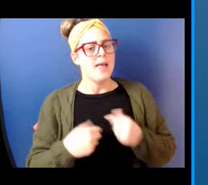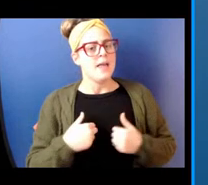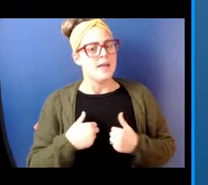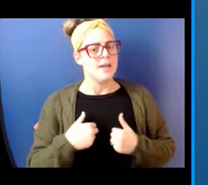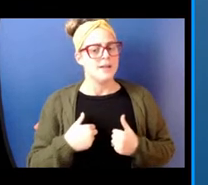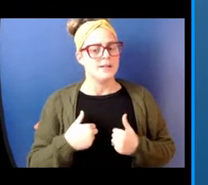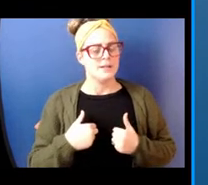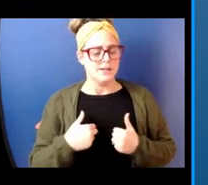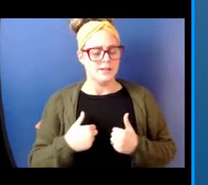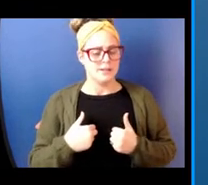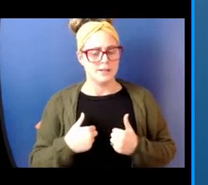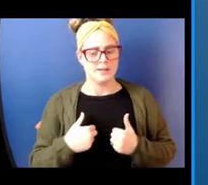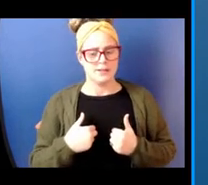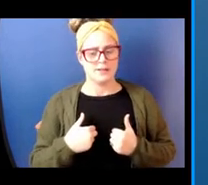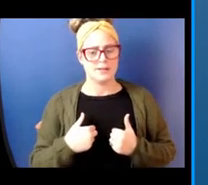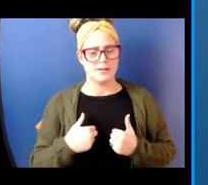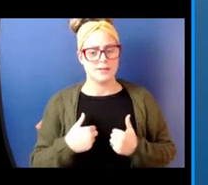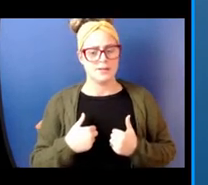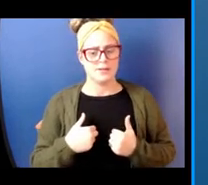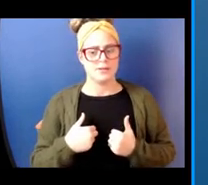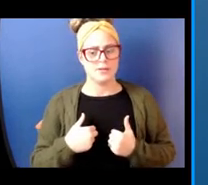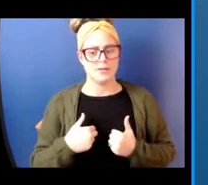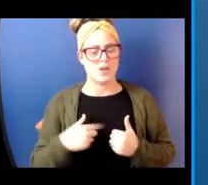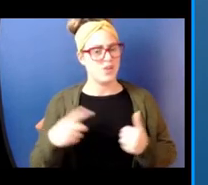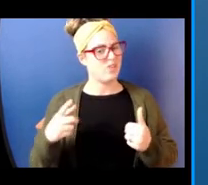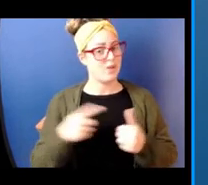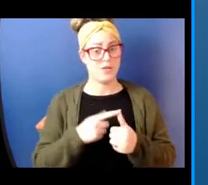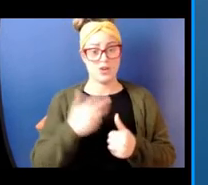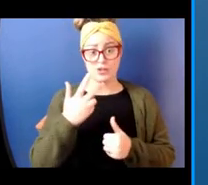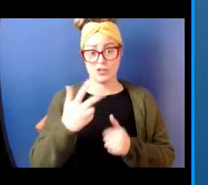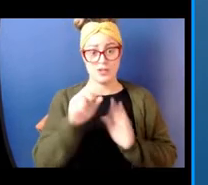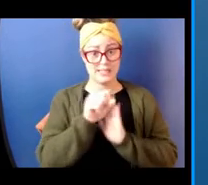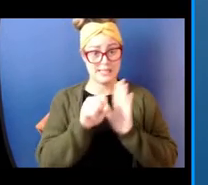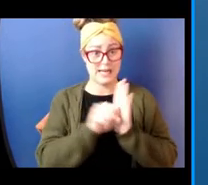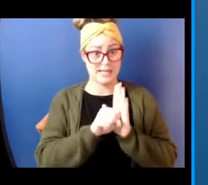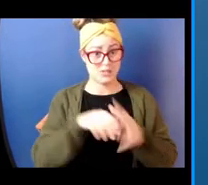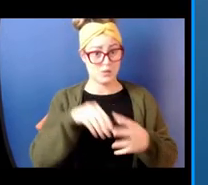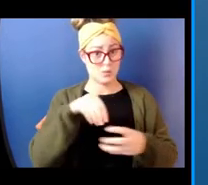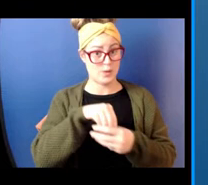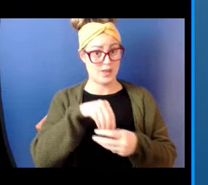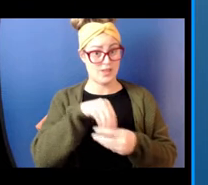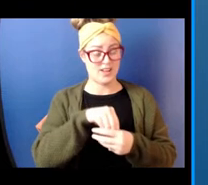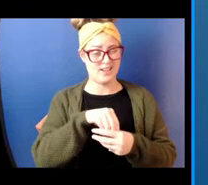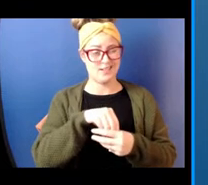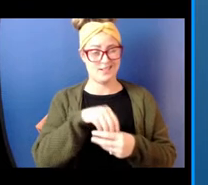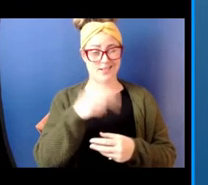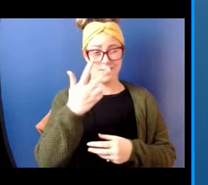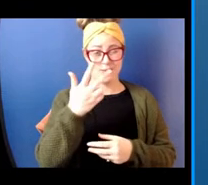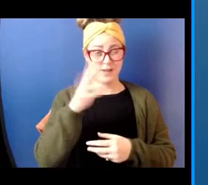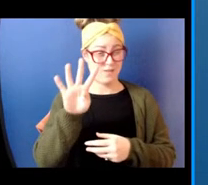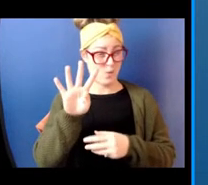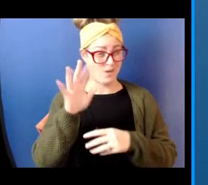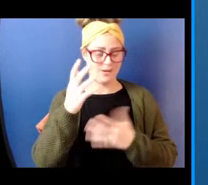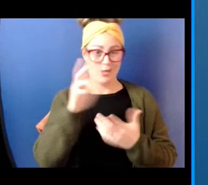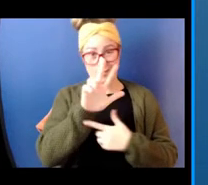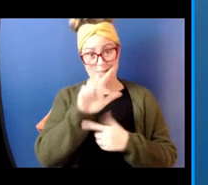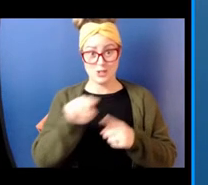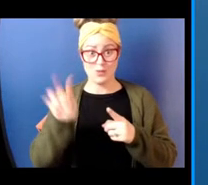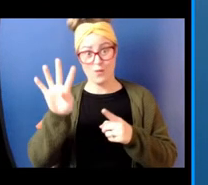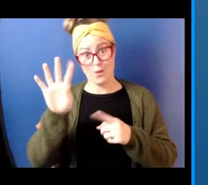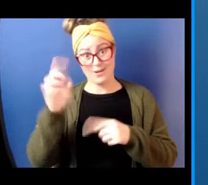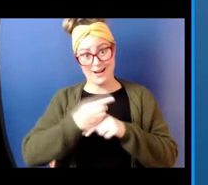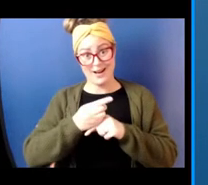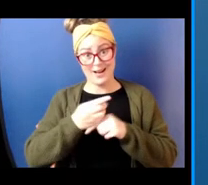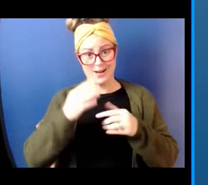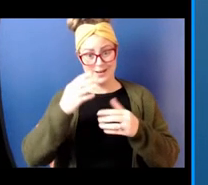having these the first three states within a three or four day window also